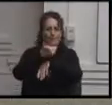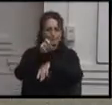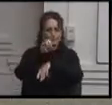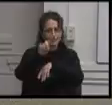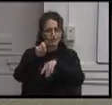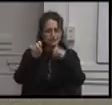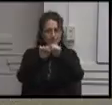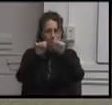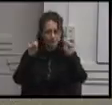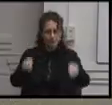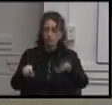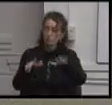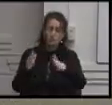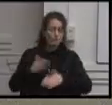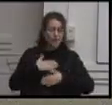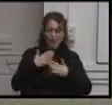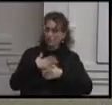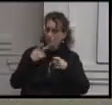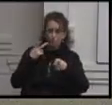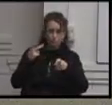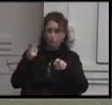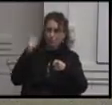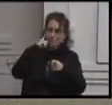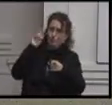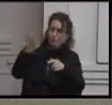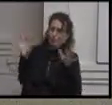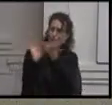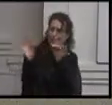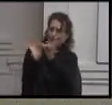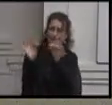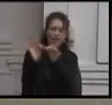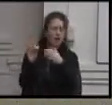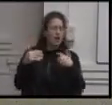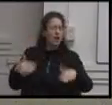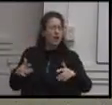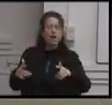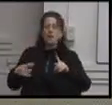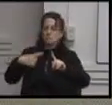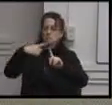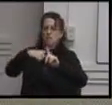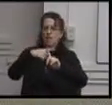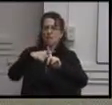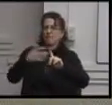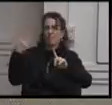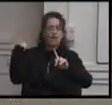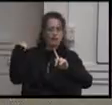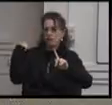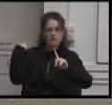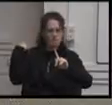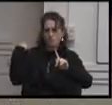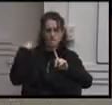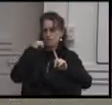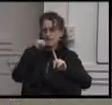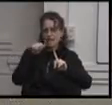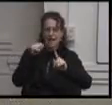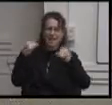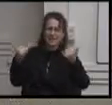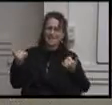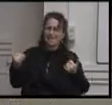I'm really glad to see it because right. It's a very different presentation that's being made and a very